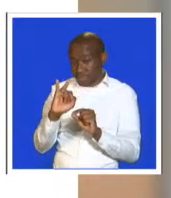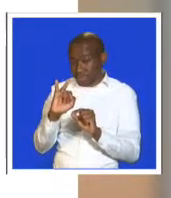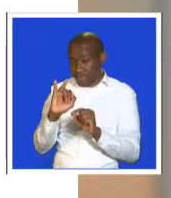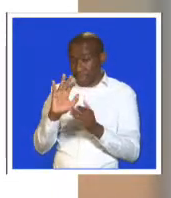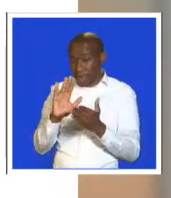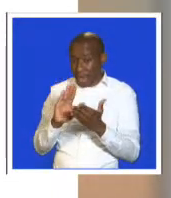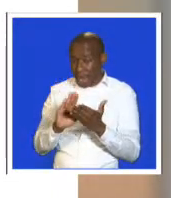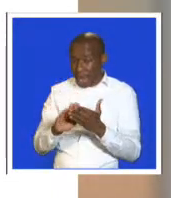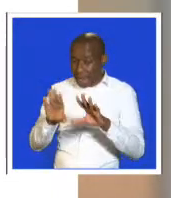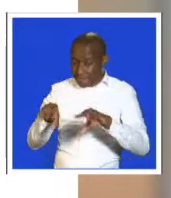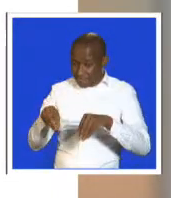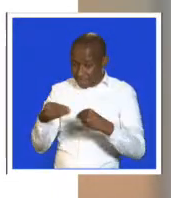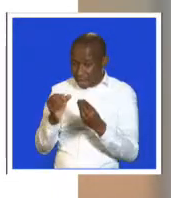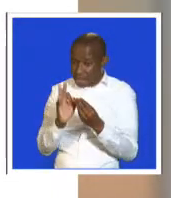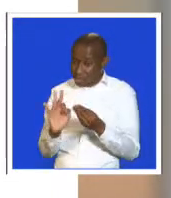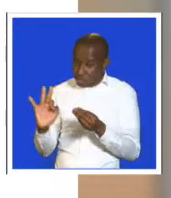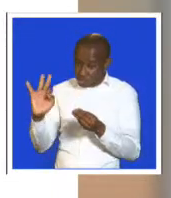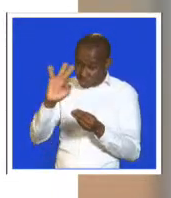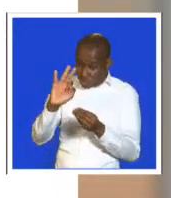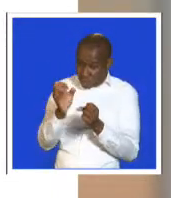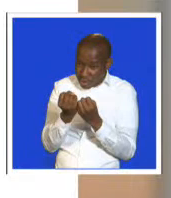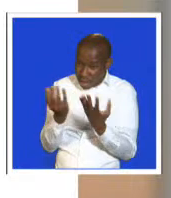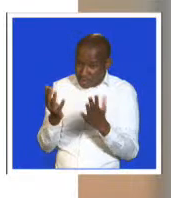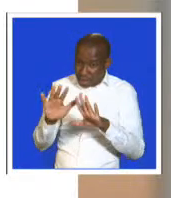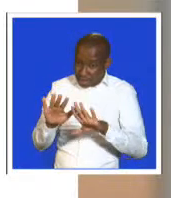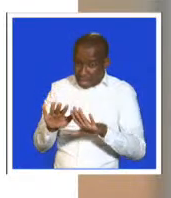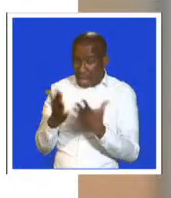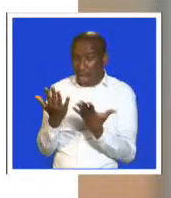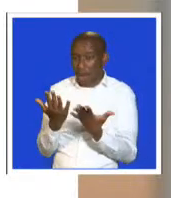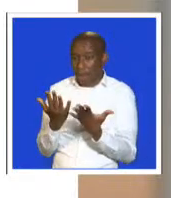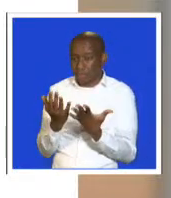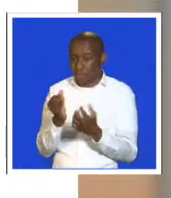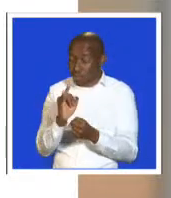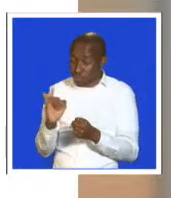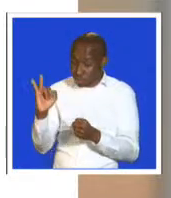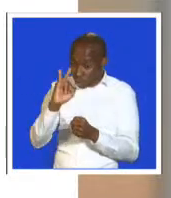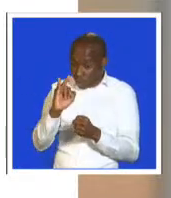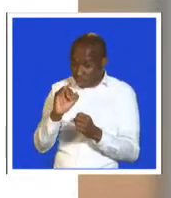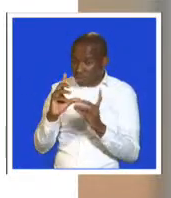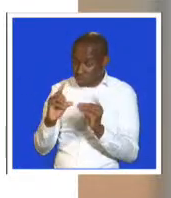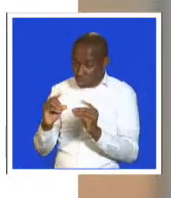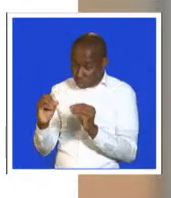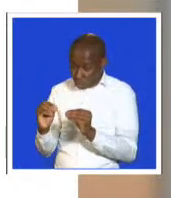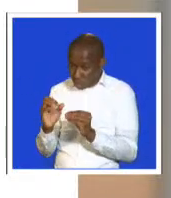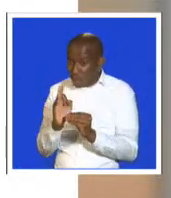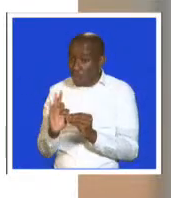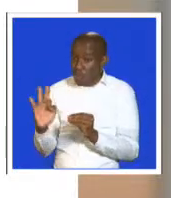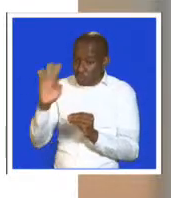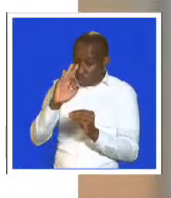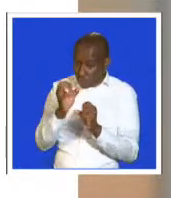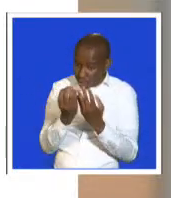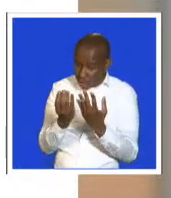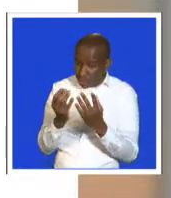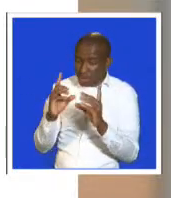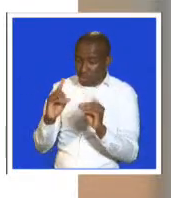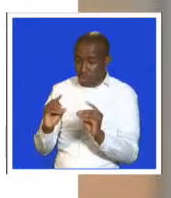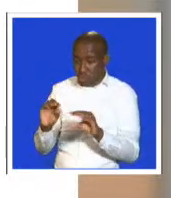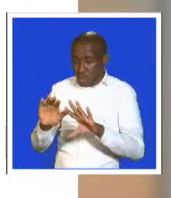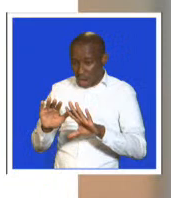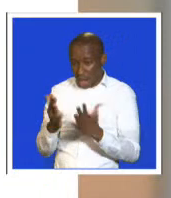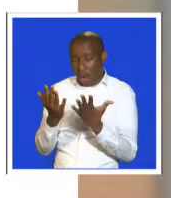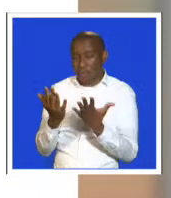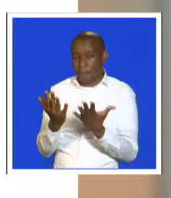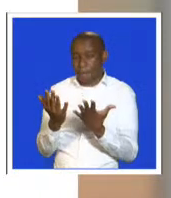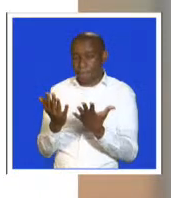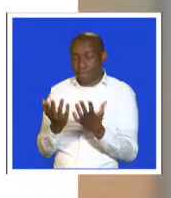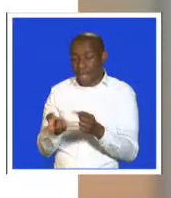and how to find cube numbers. So you know how to generate square numbers and also how to generate the cube numbers. You are